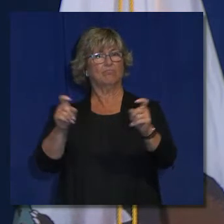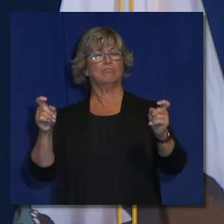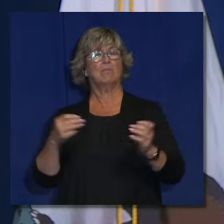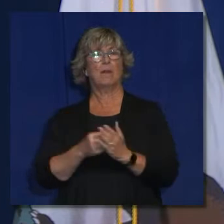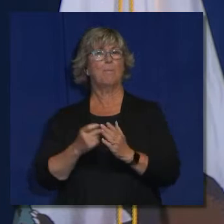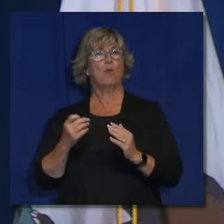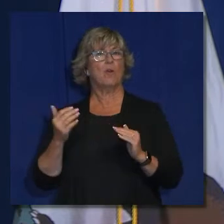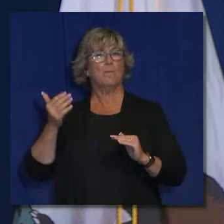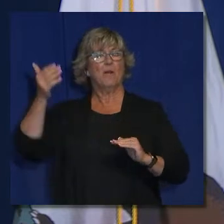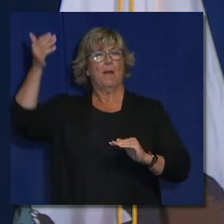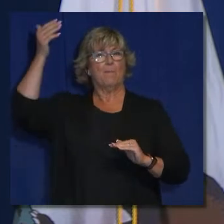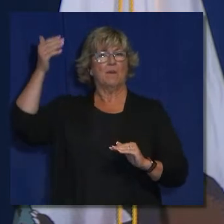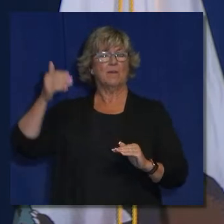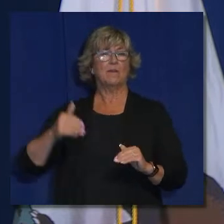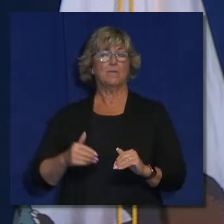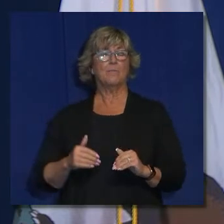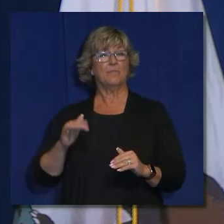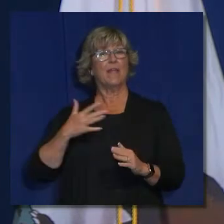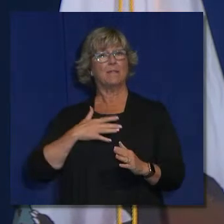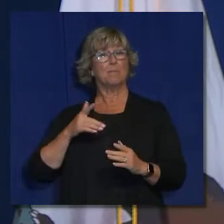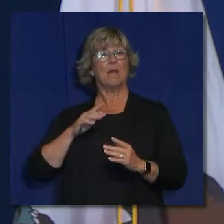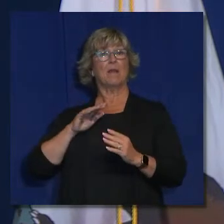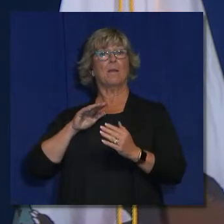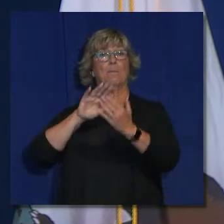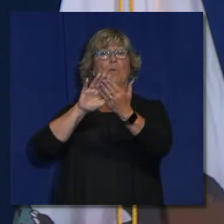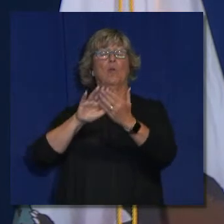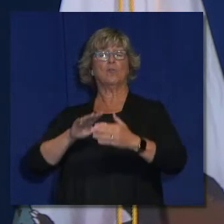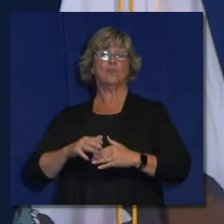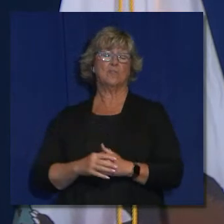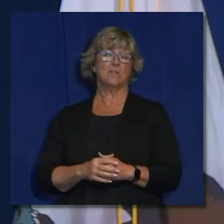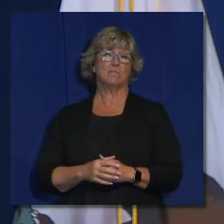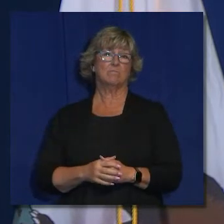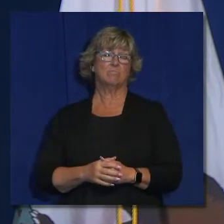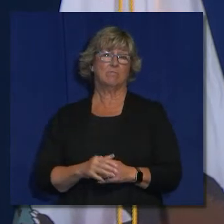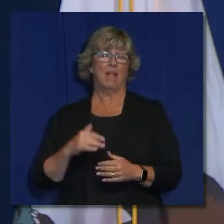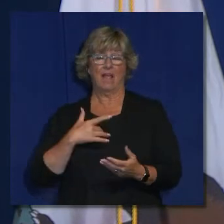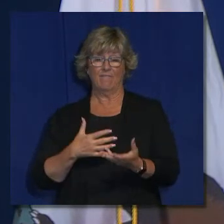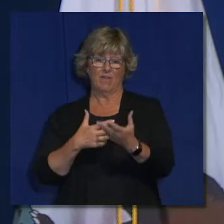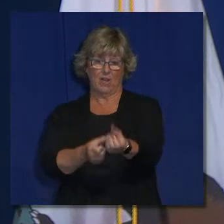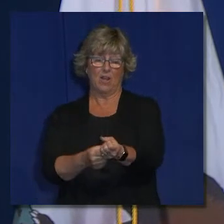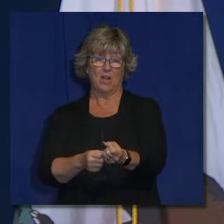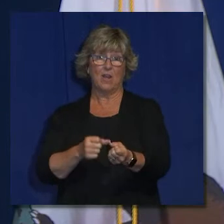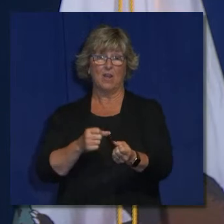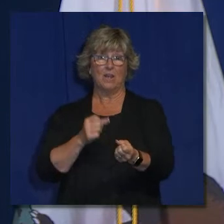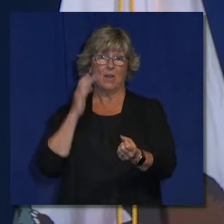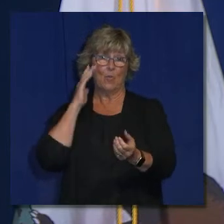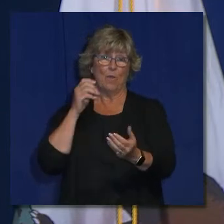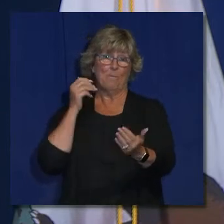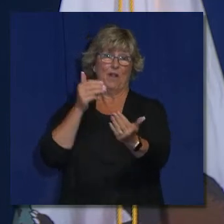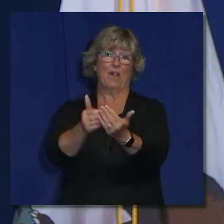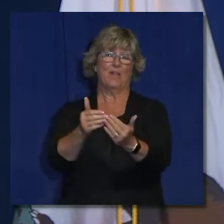Maybe even a little higher. And so that's our approach. As I say, I have confidence we'll land